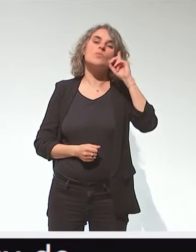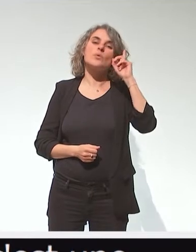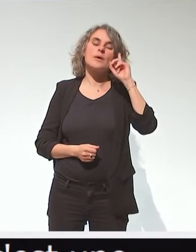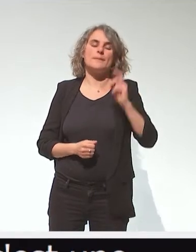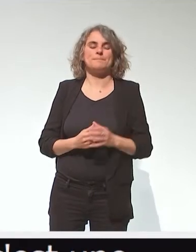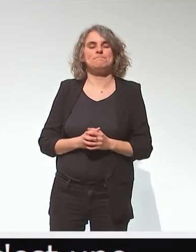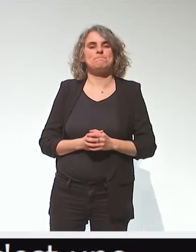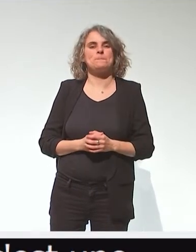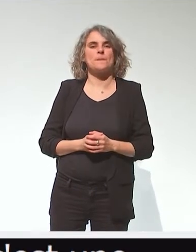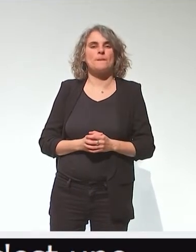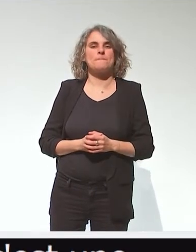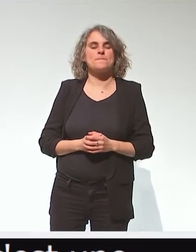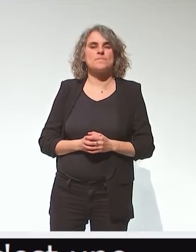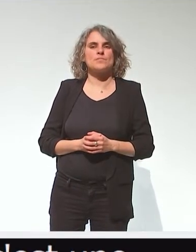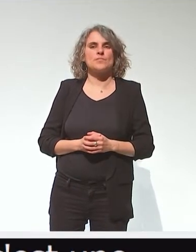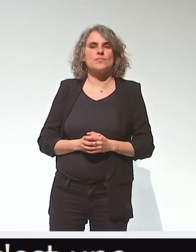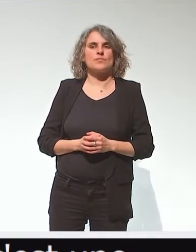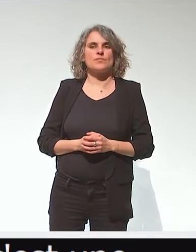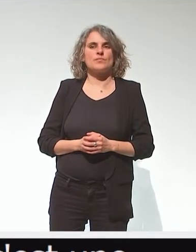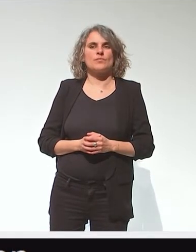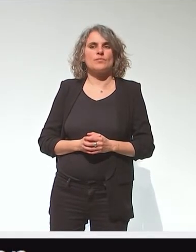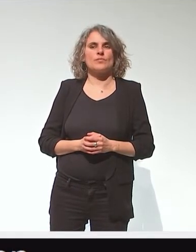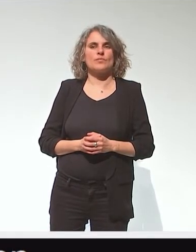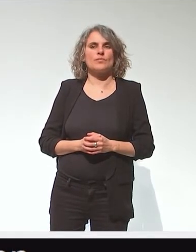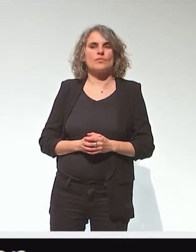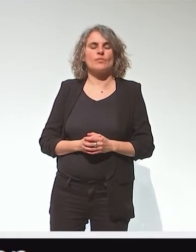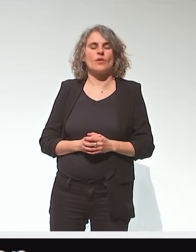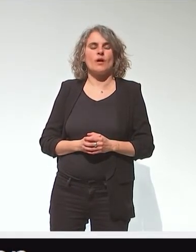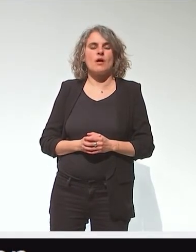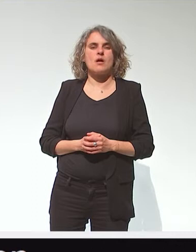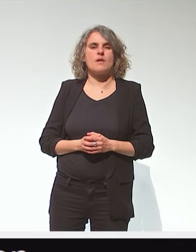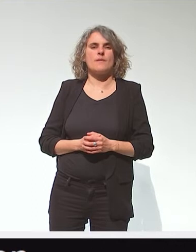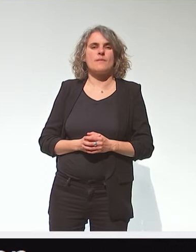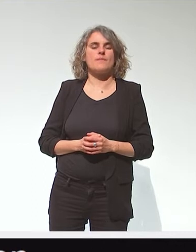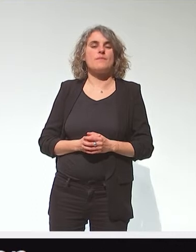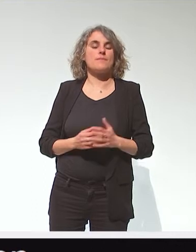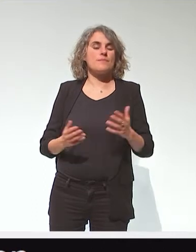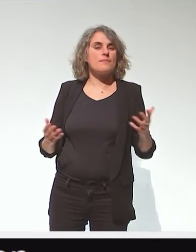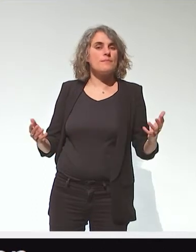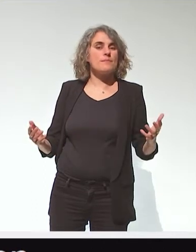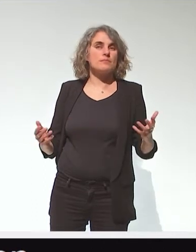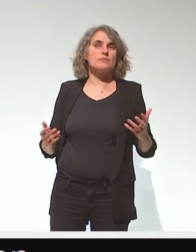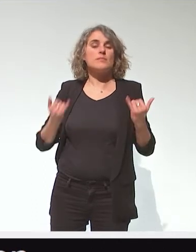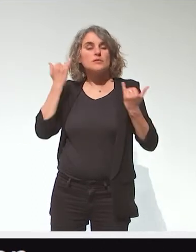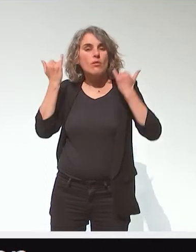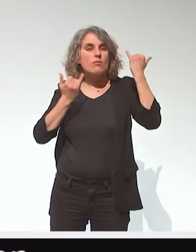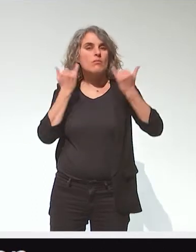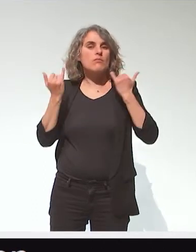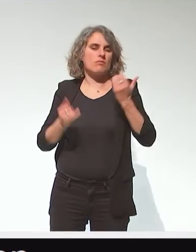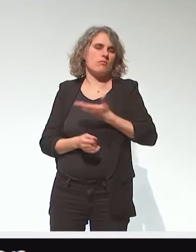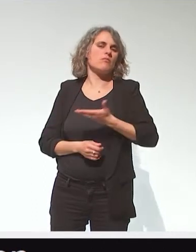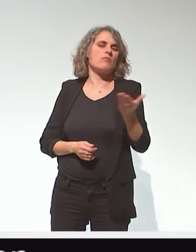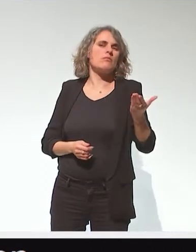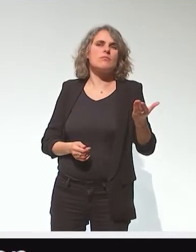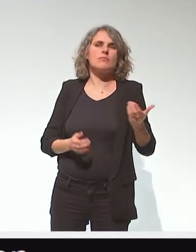be sufficiently provided if you only rely on benefits and social assistance,